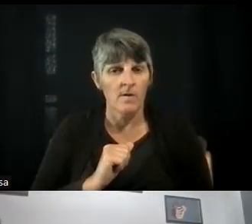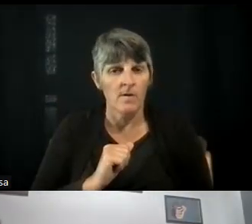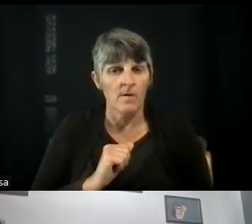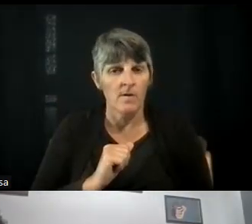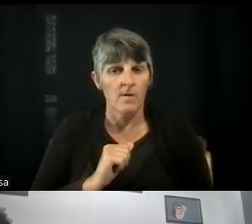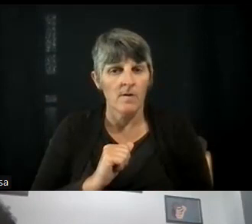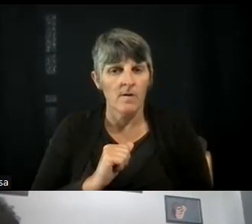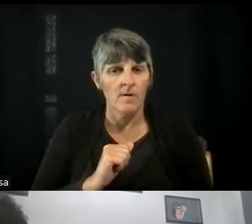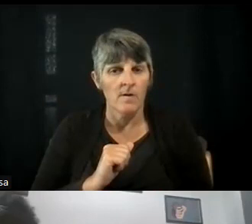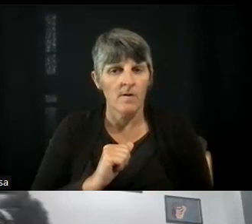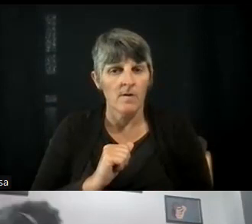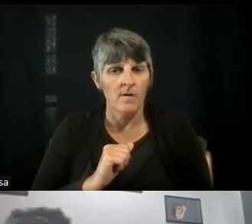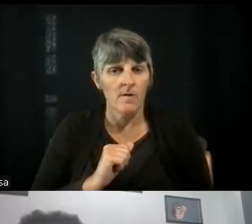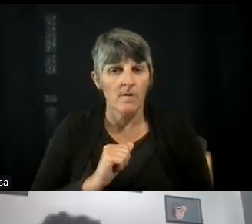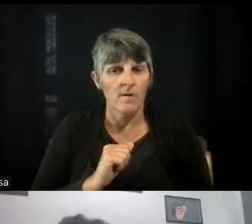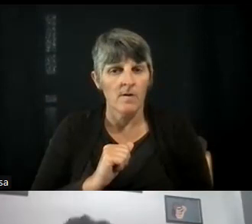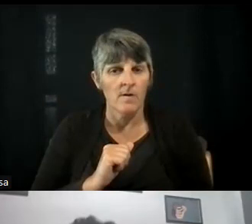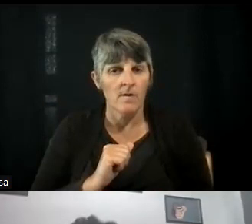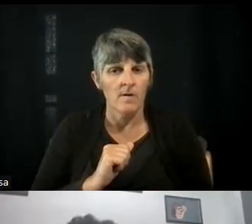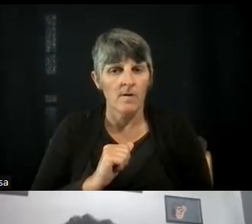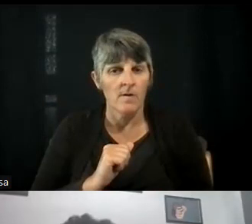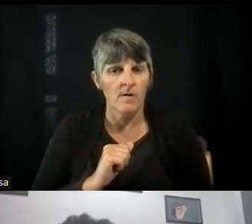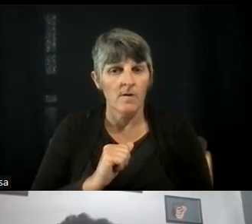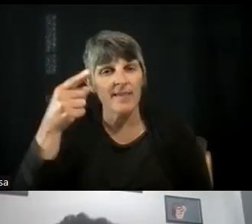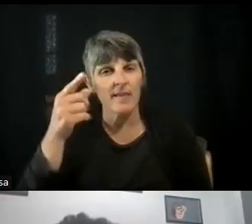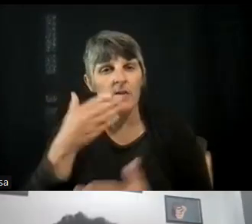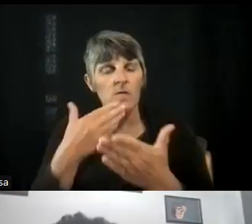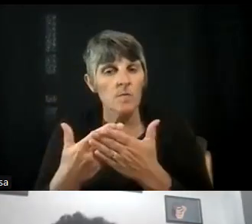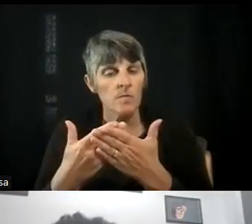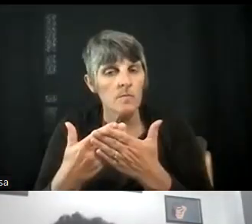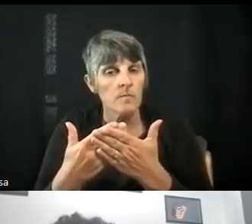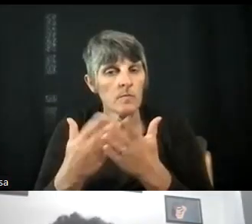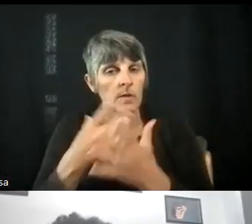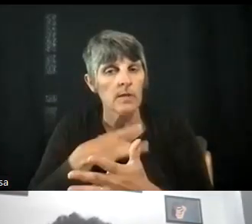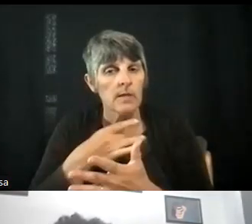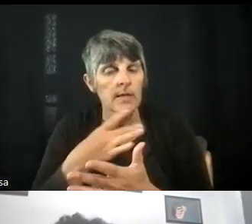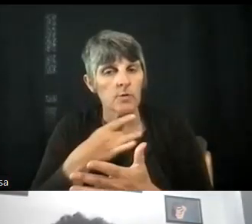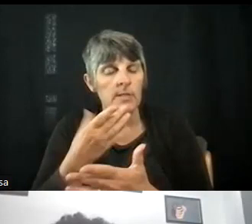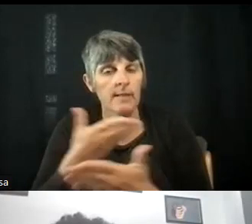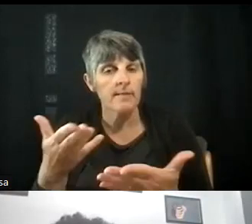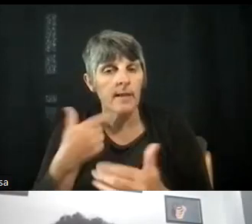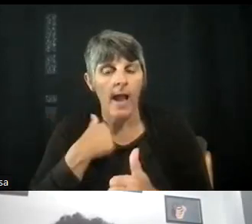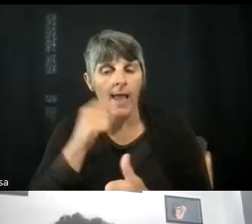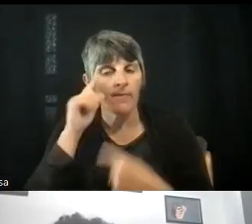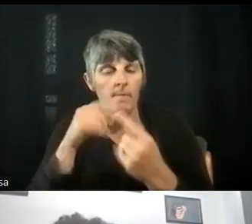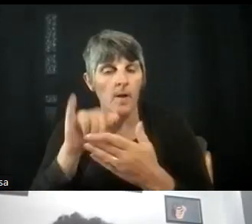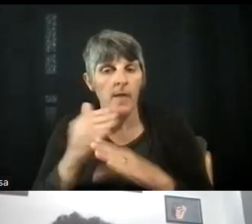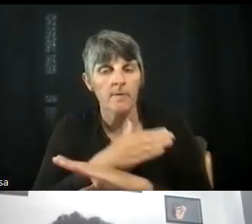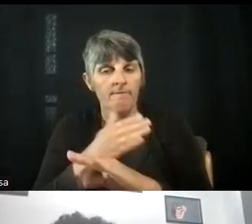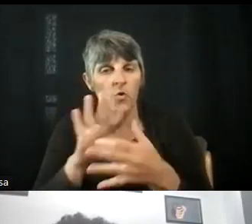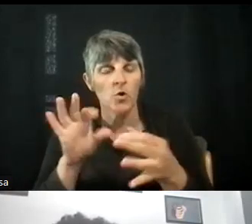you, Antonietta. I think you bring up a interesting thing. I hadn't thought of it before you said this,